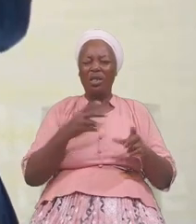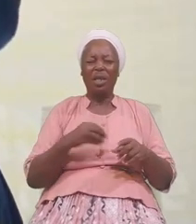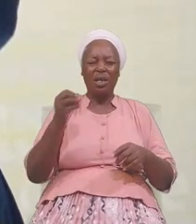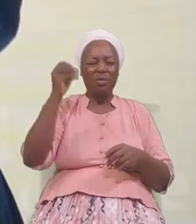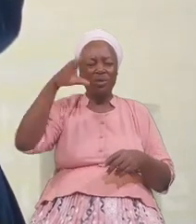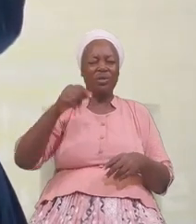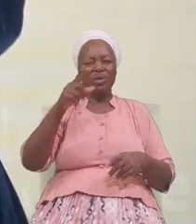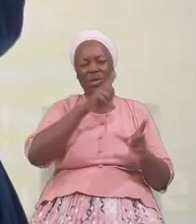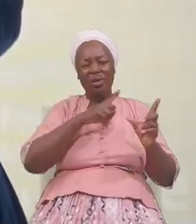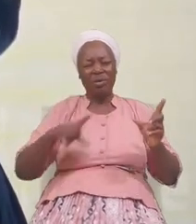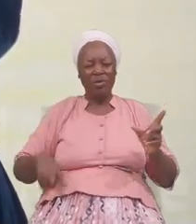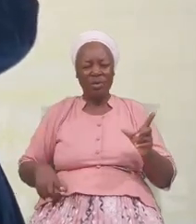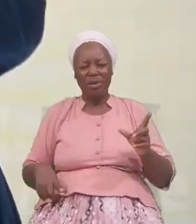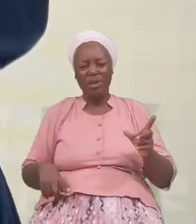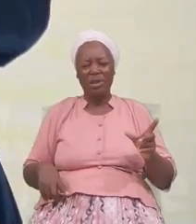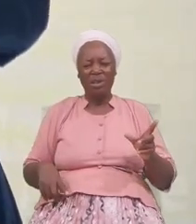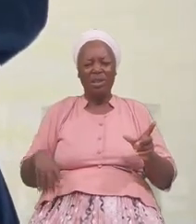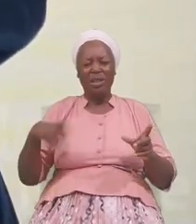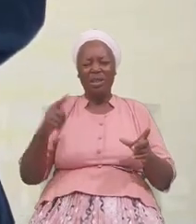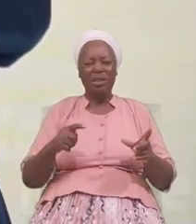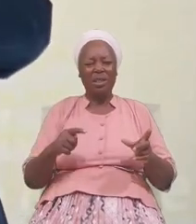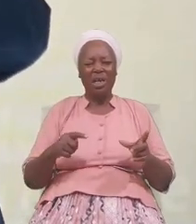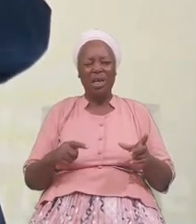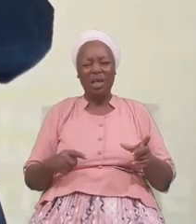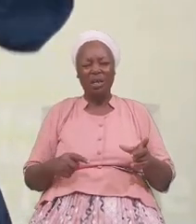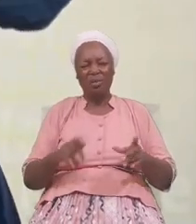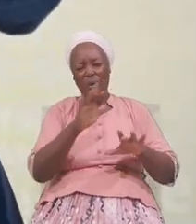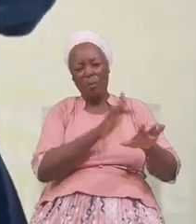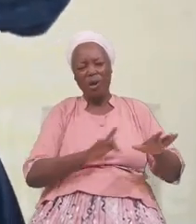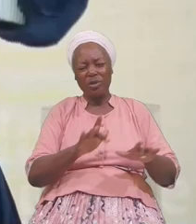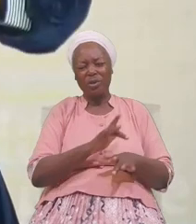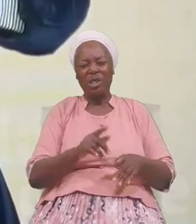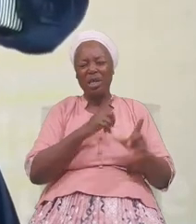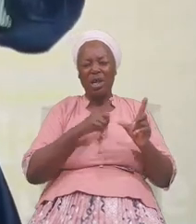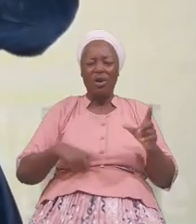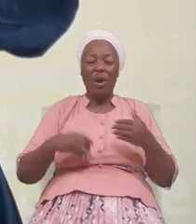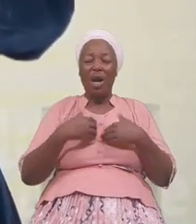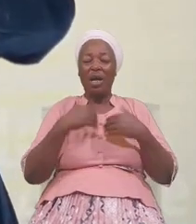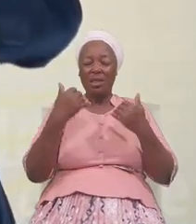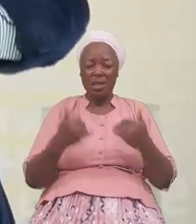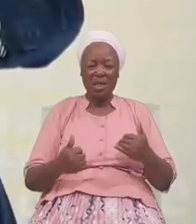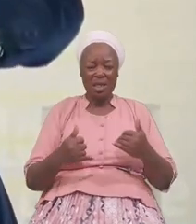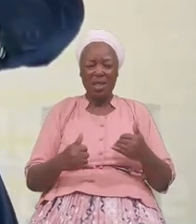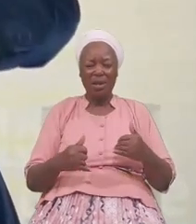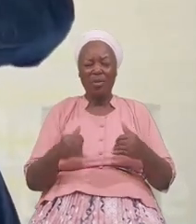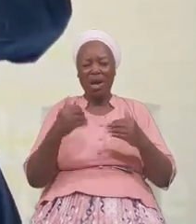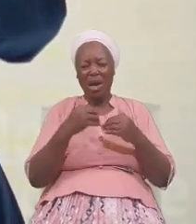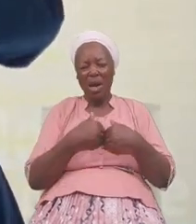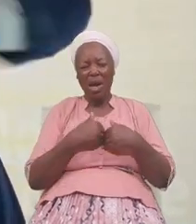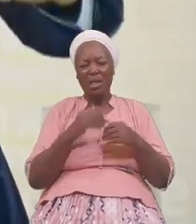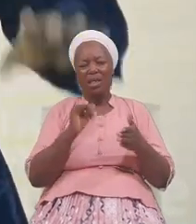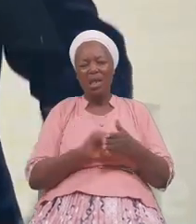gracious Lord, the compassionate Lord has now in compassion